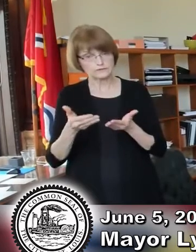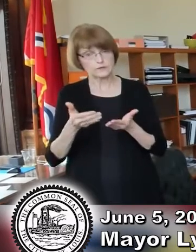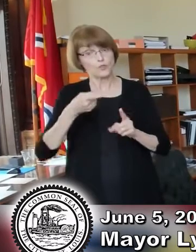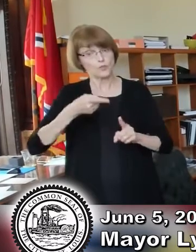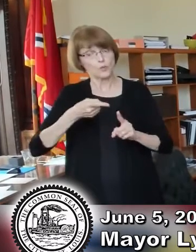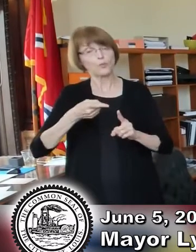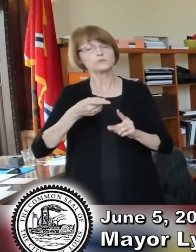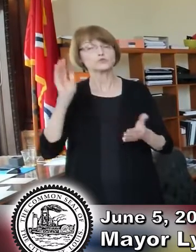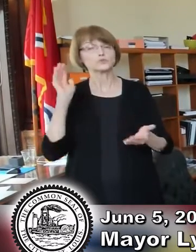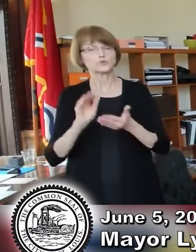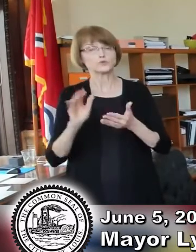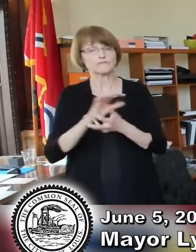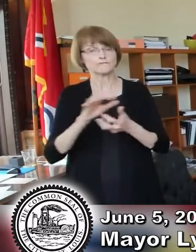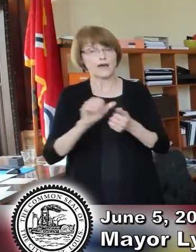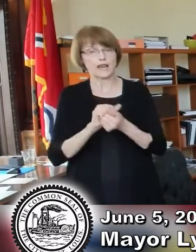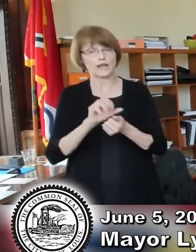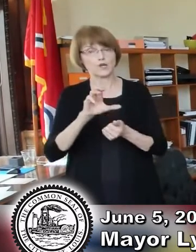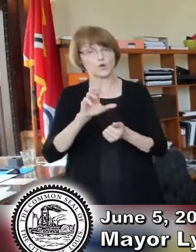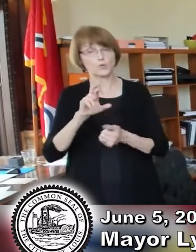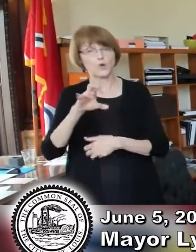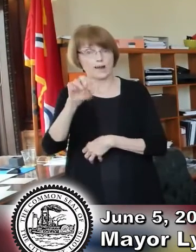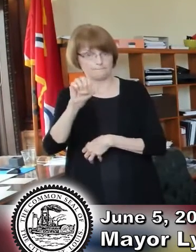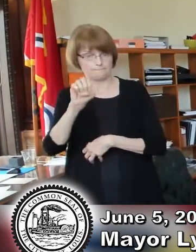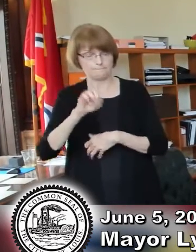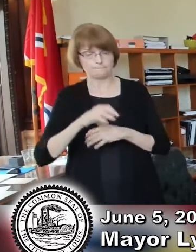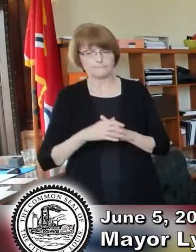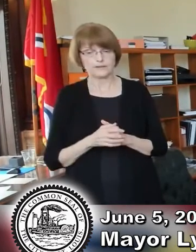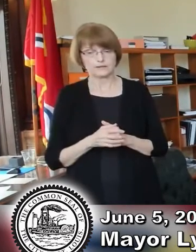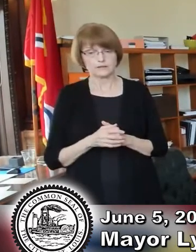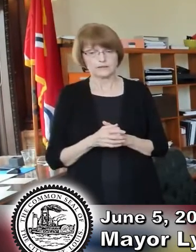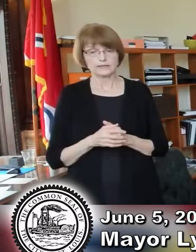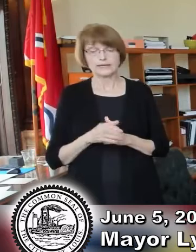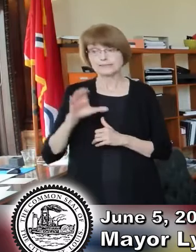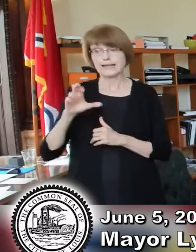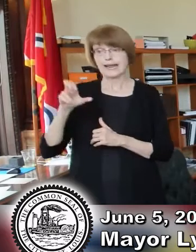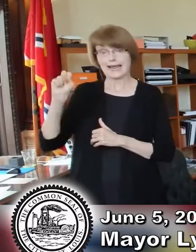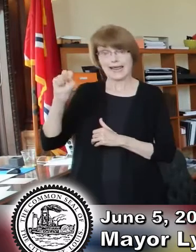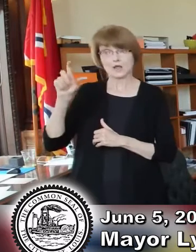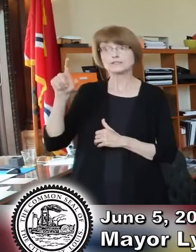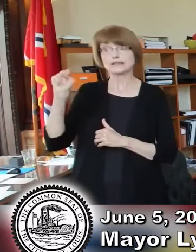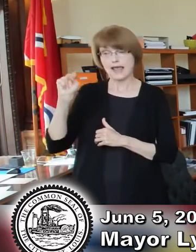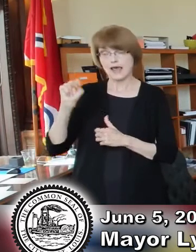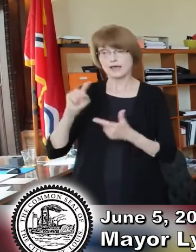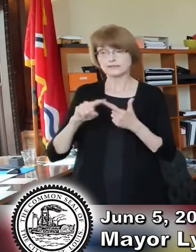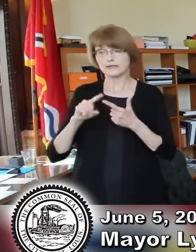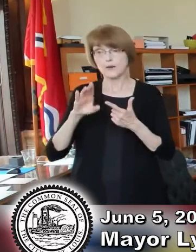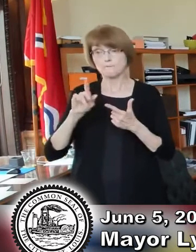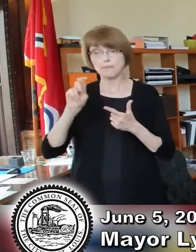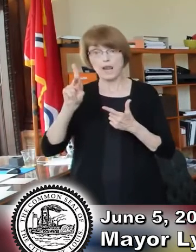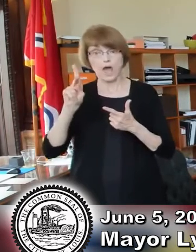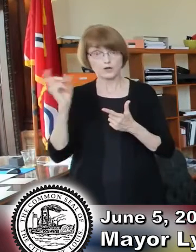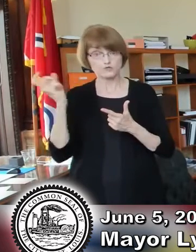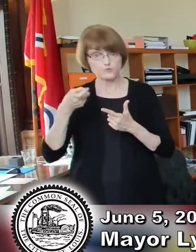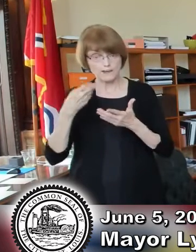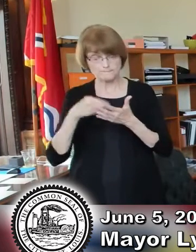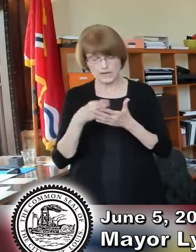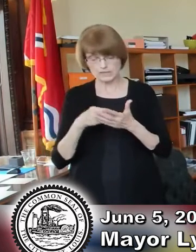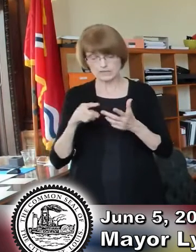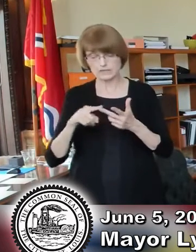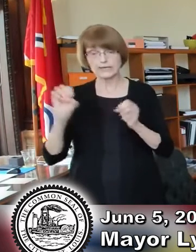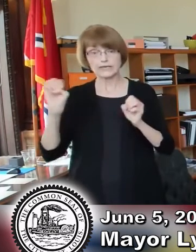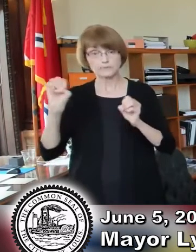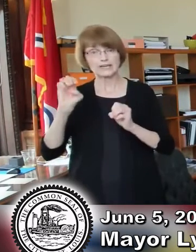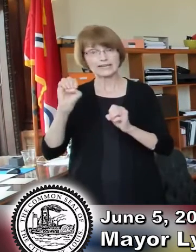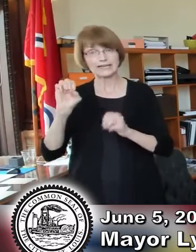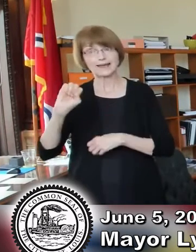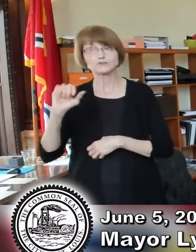crime? Yes. We, through the CARES Act, block grant money, emergency